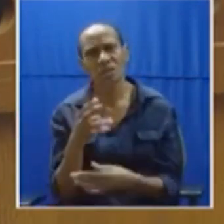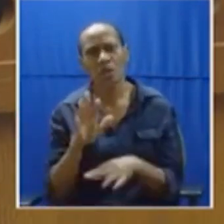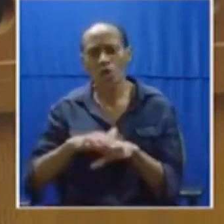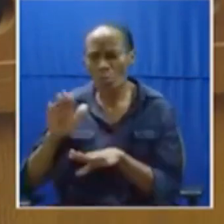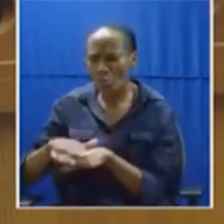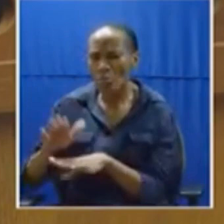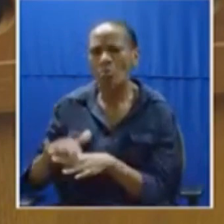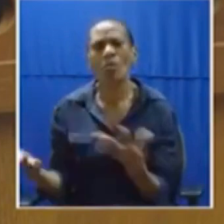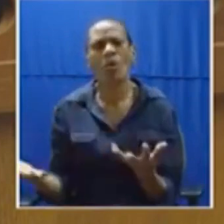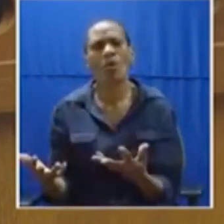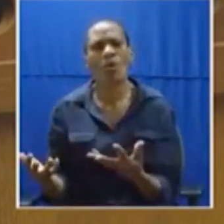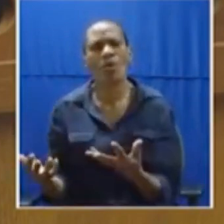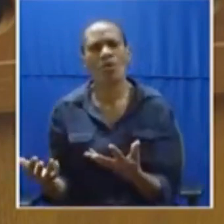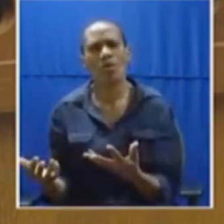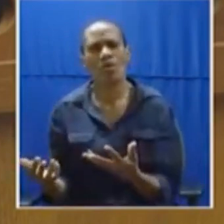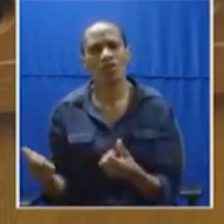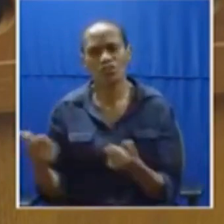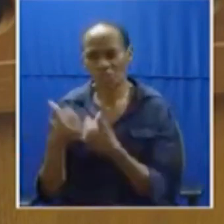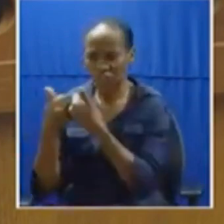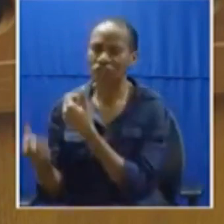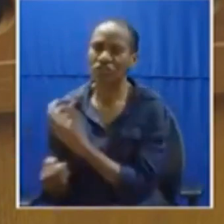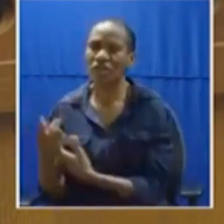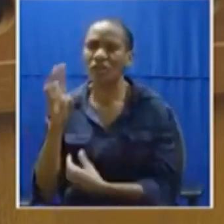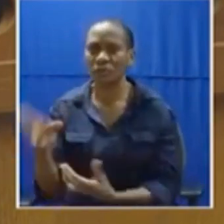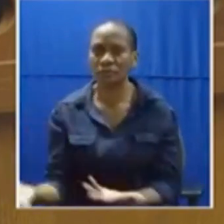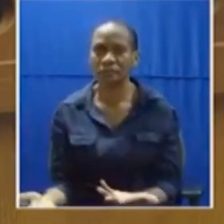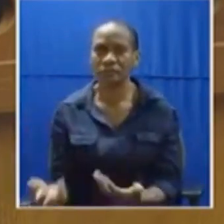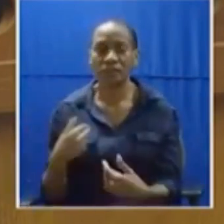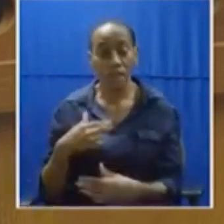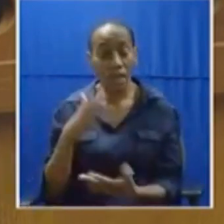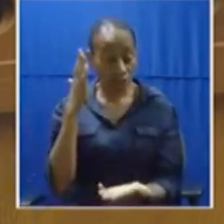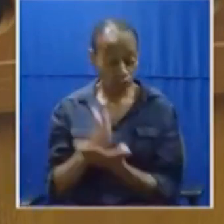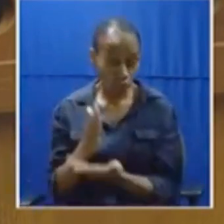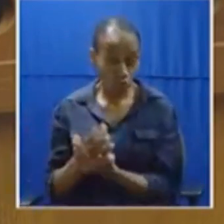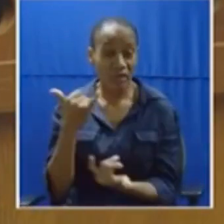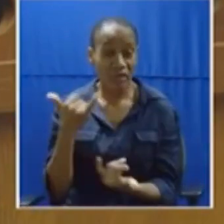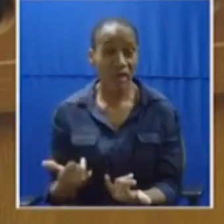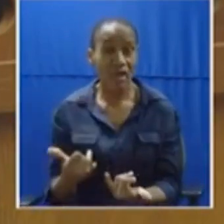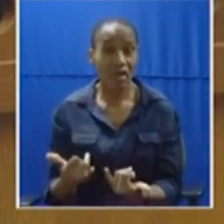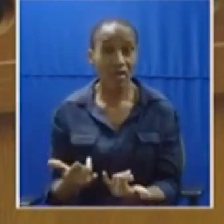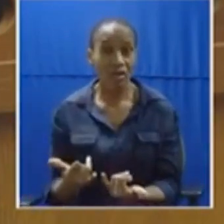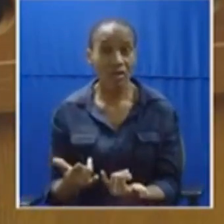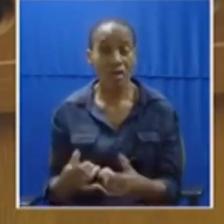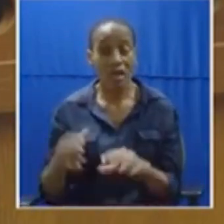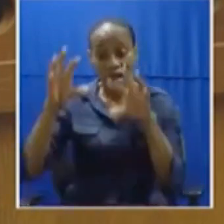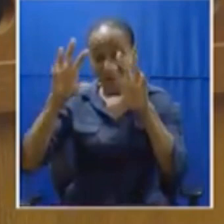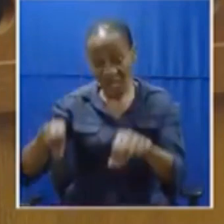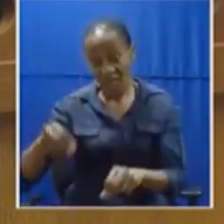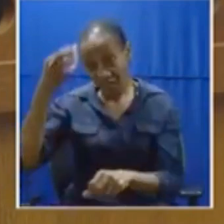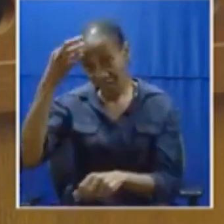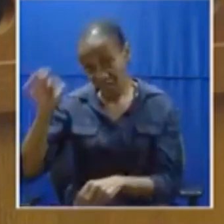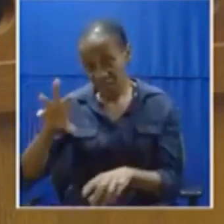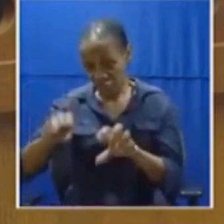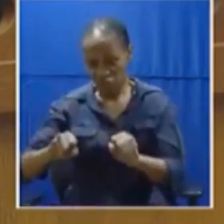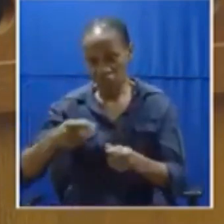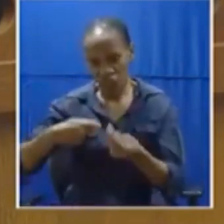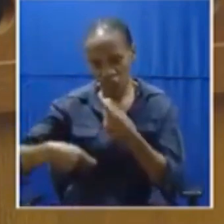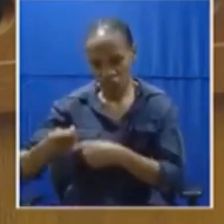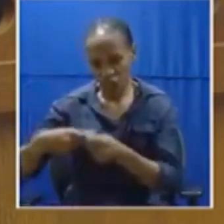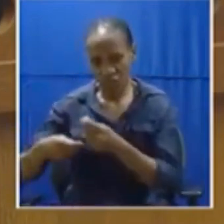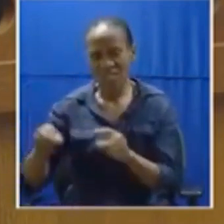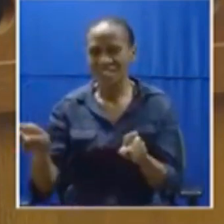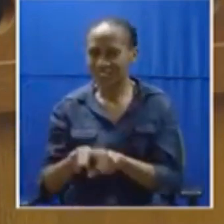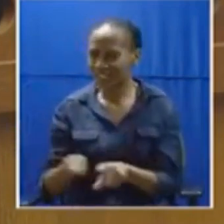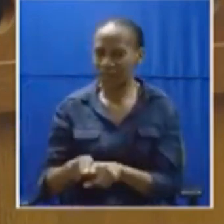iceberg. There is no longer any doubt that the tentacles of the state capture monster have reached all public enterprises,